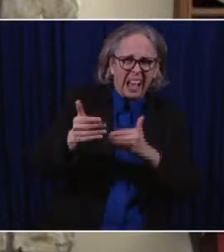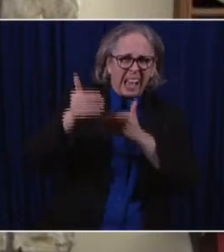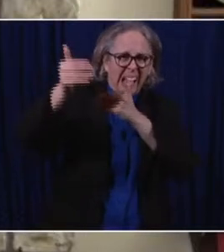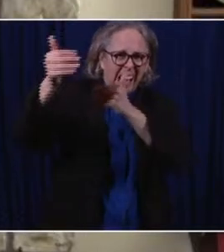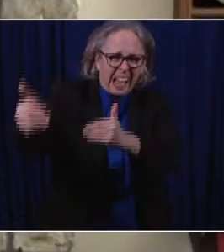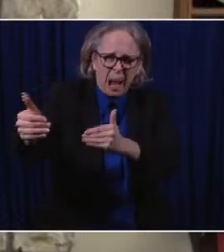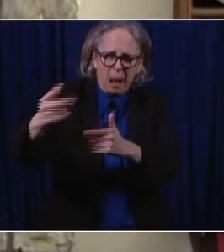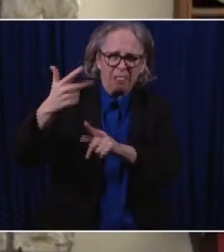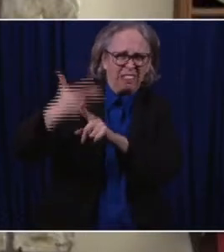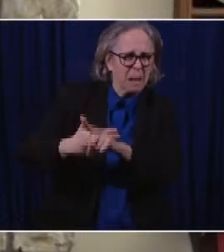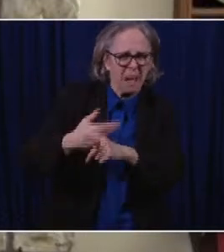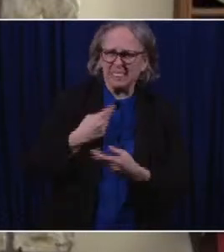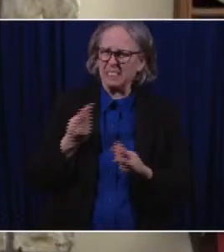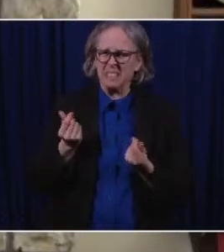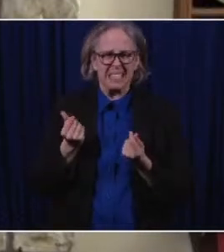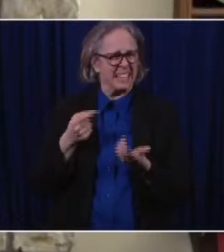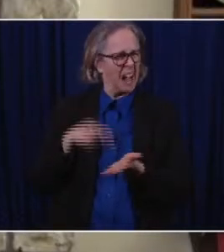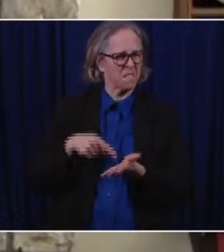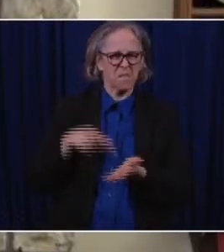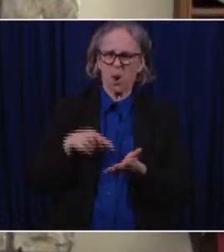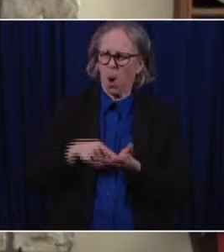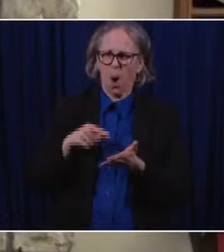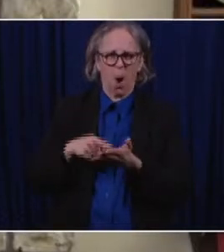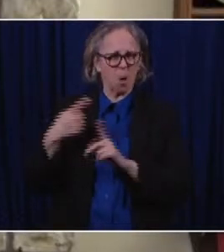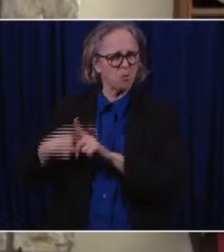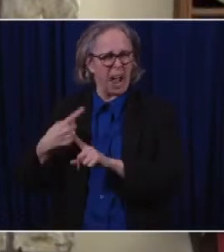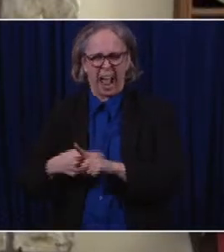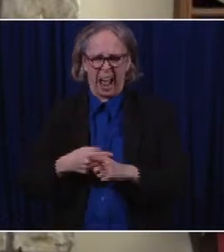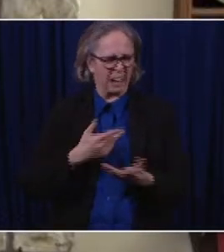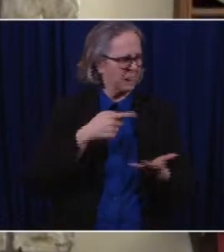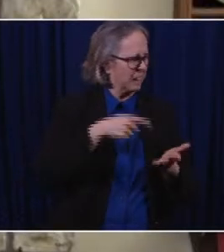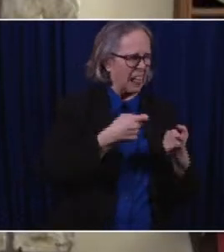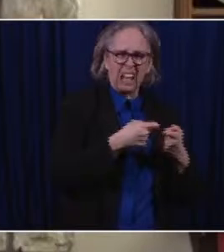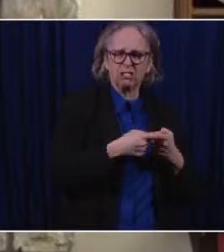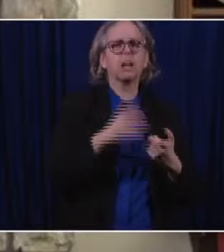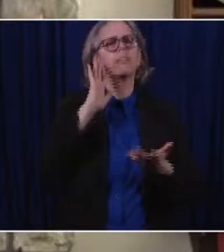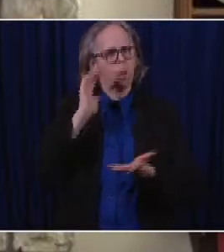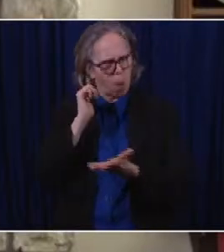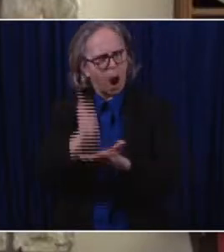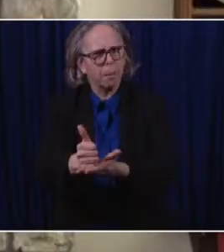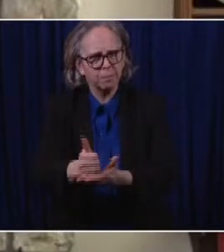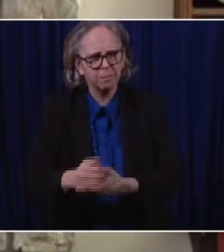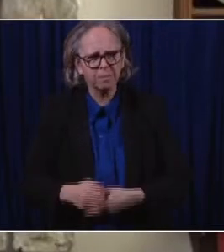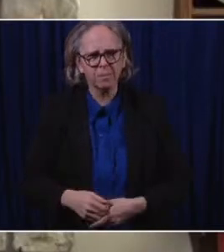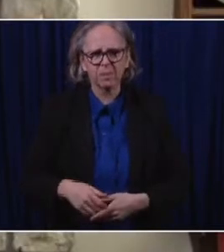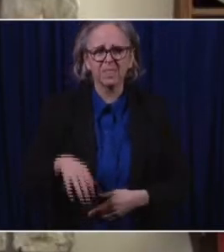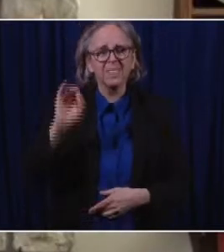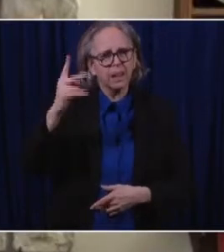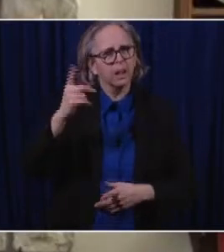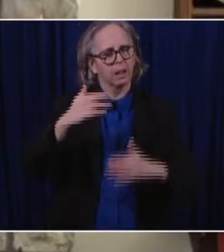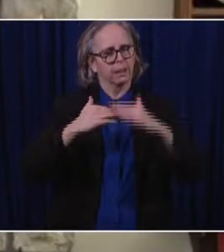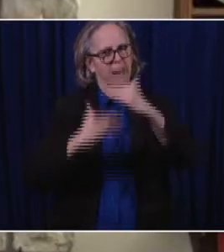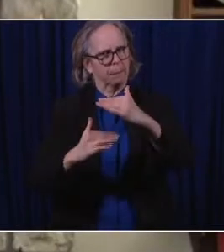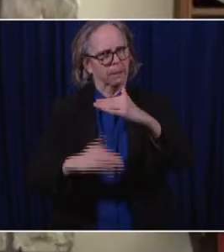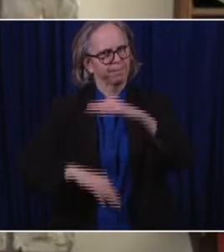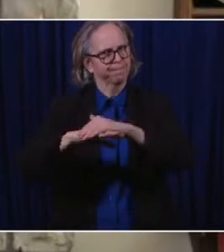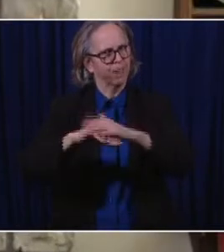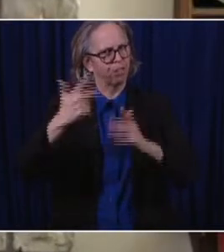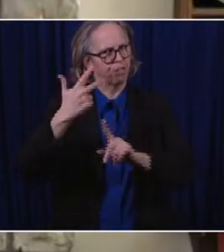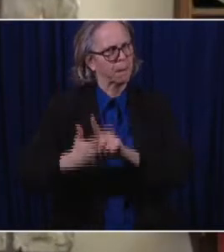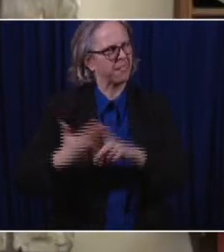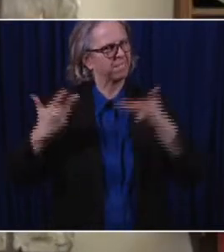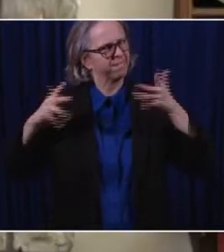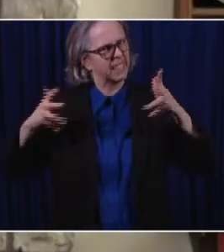receive assistance for future rent and utility assistance for 3 months at a time. Eligible Ohio